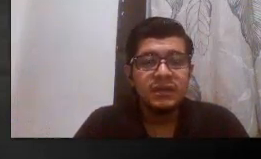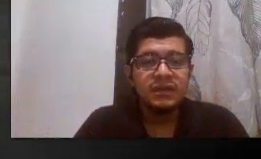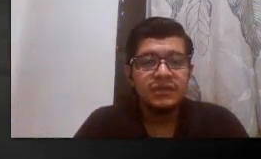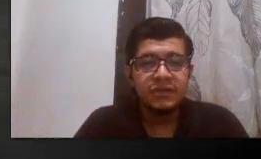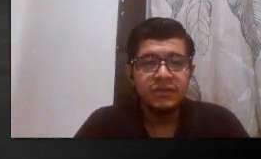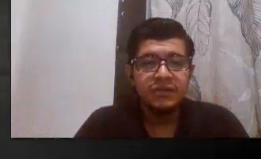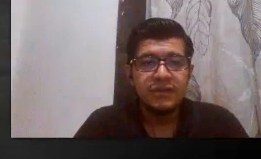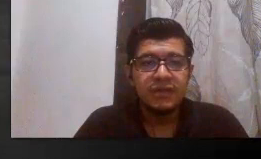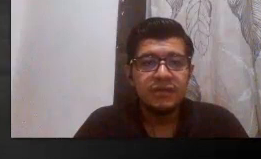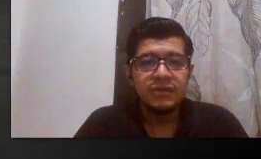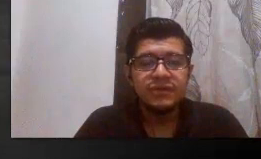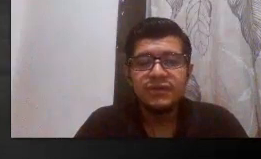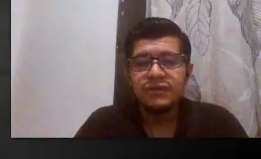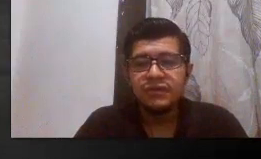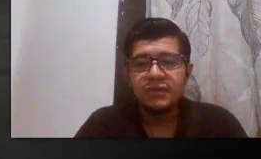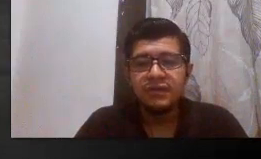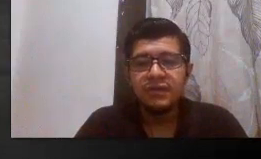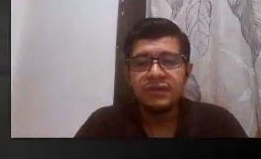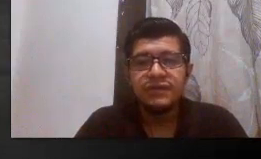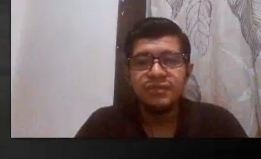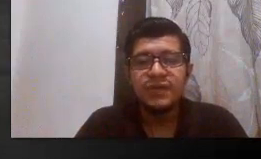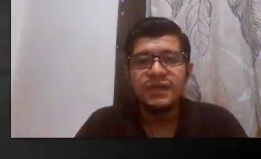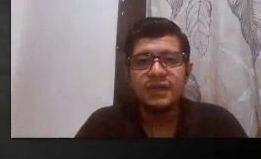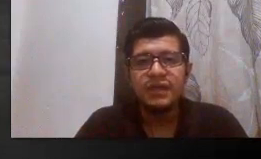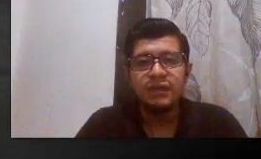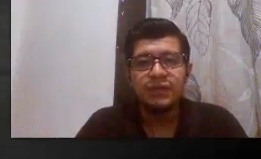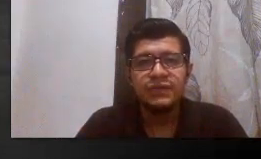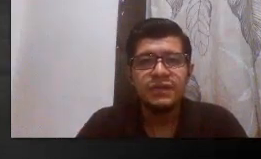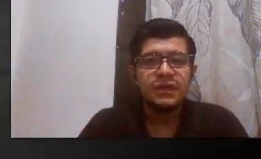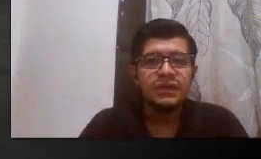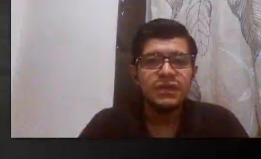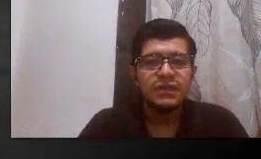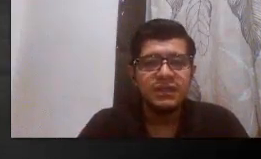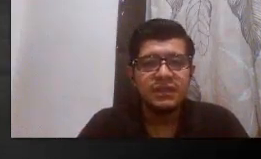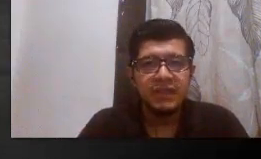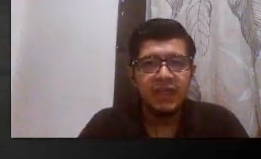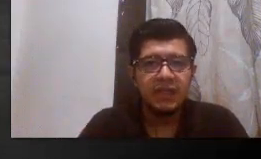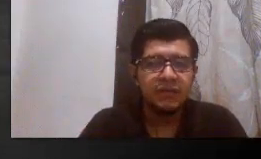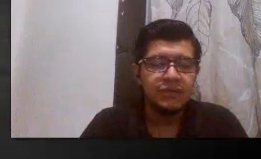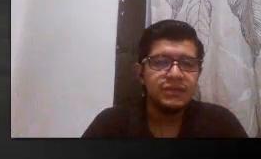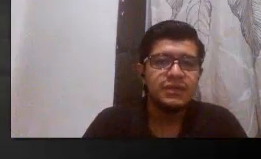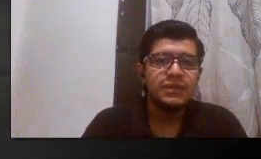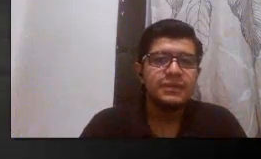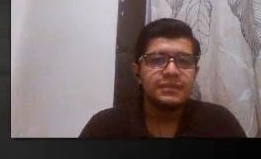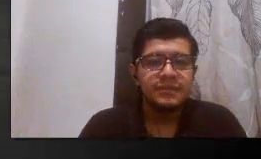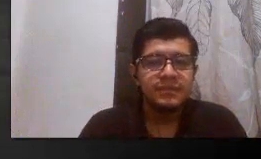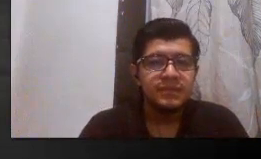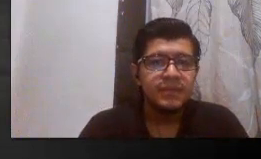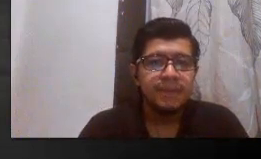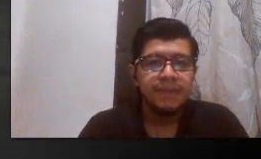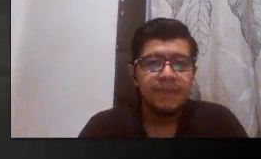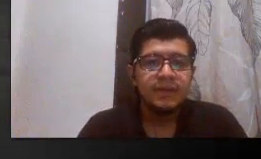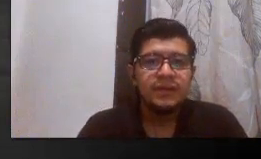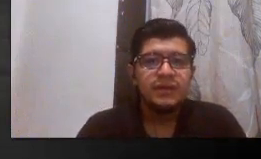And gestures are mostly used in speaking language, not in sign language.